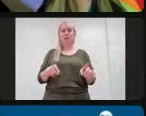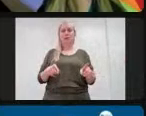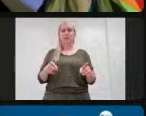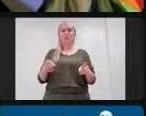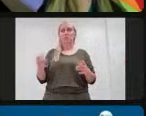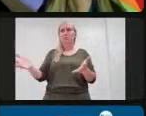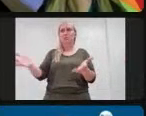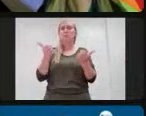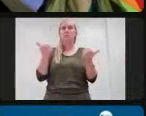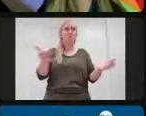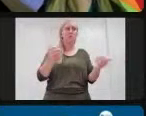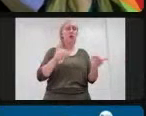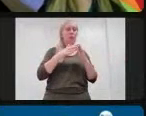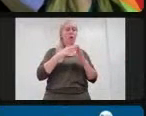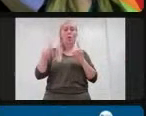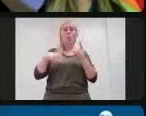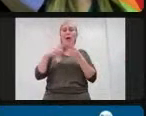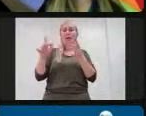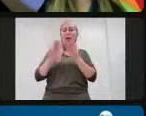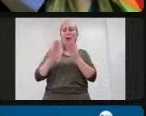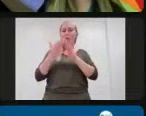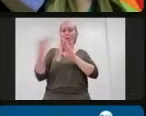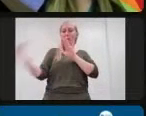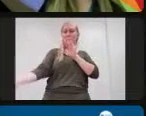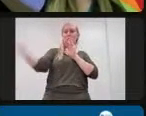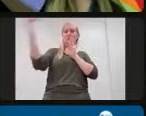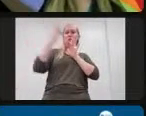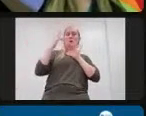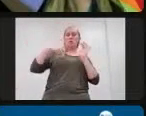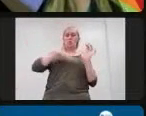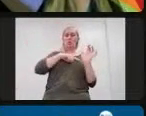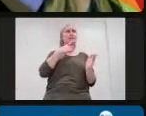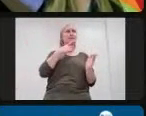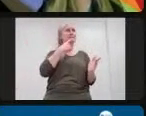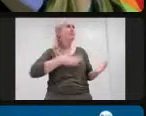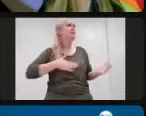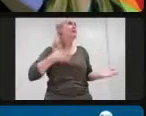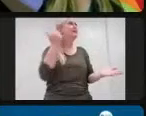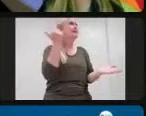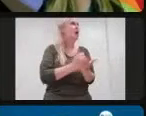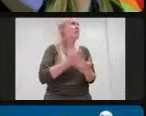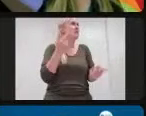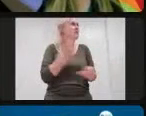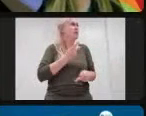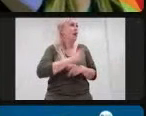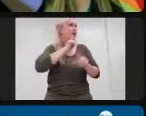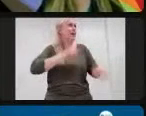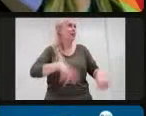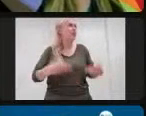the community reaches out to each one of us and saying, please help us find the answer, then